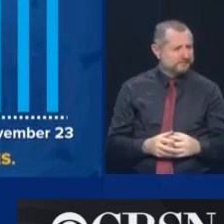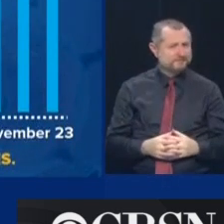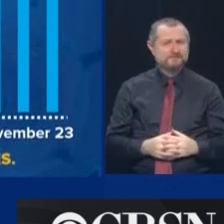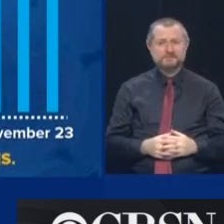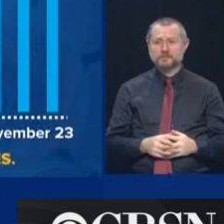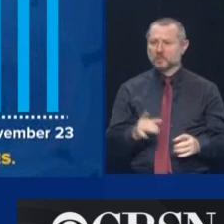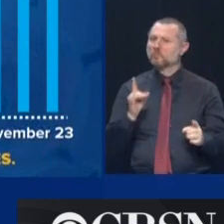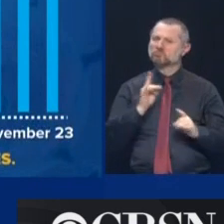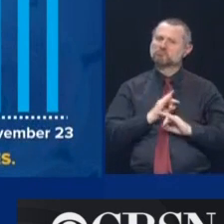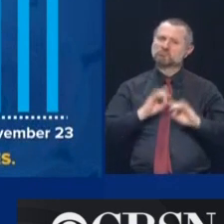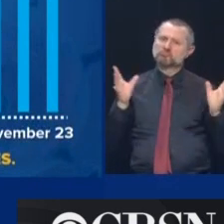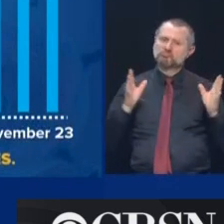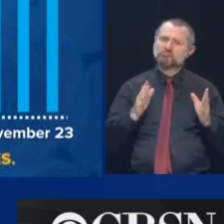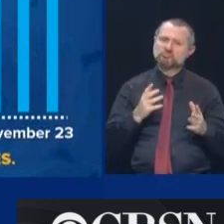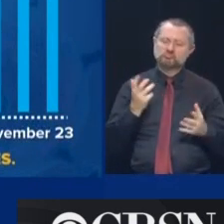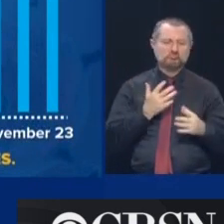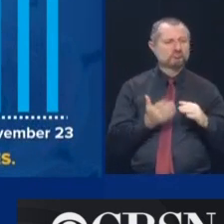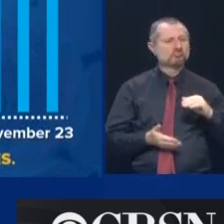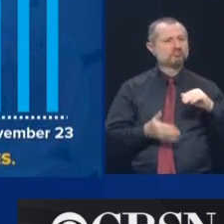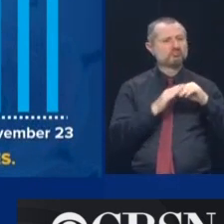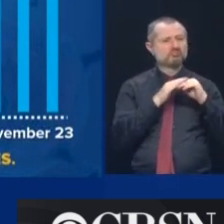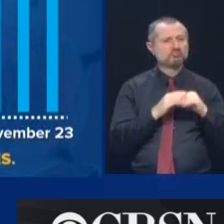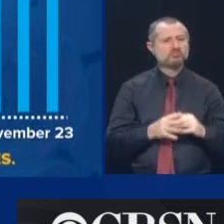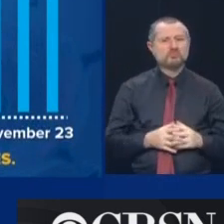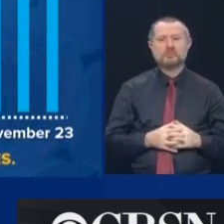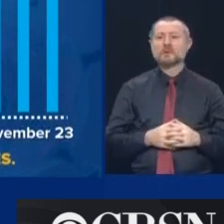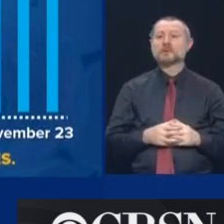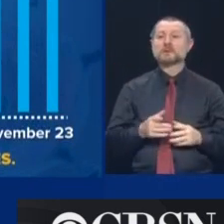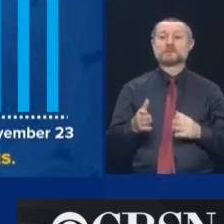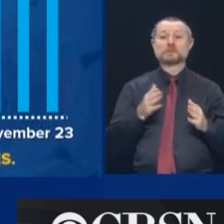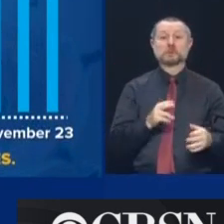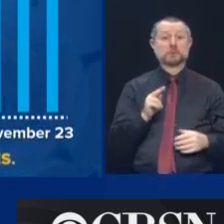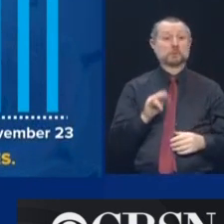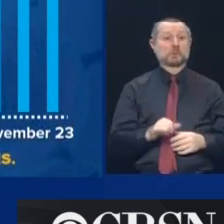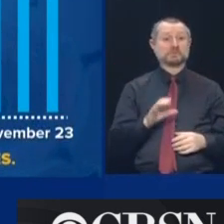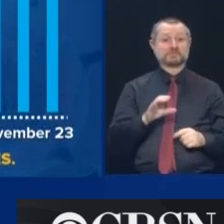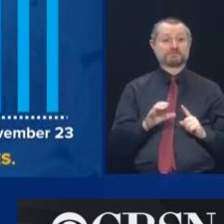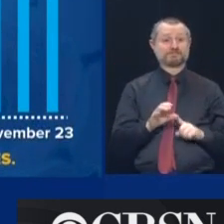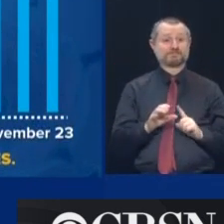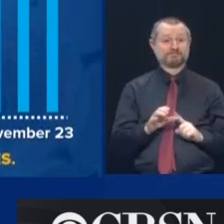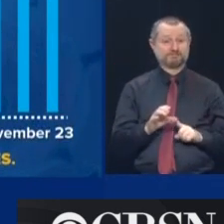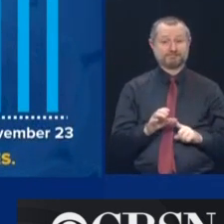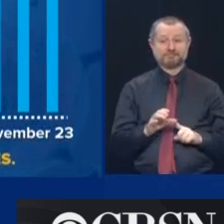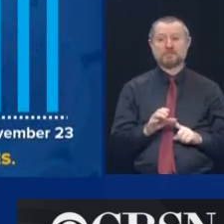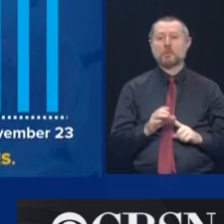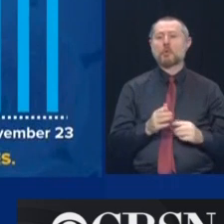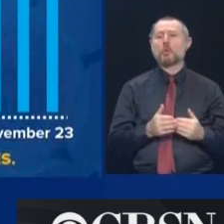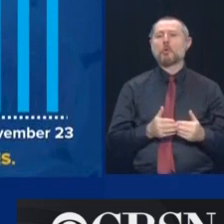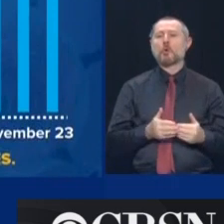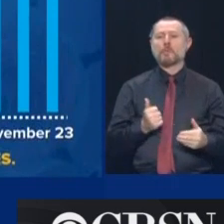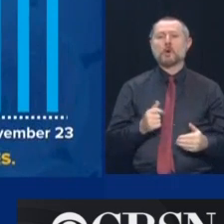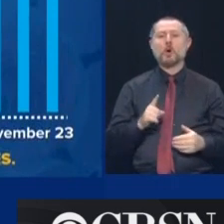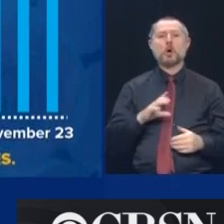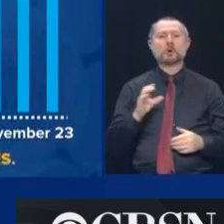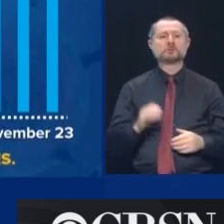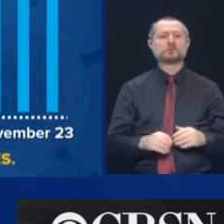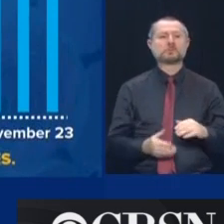dramatic increase. Look at New York City, nearly a 100% increase in 3 weeks.